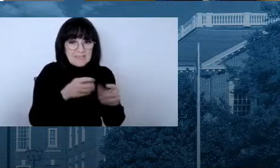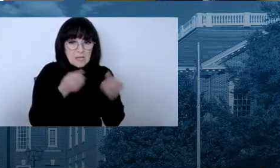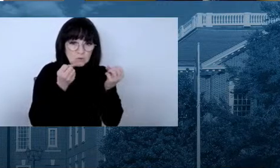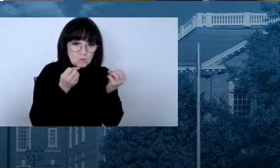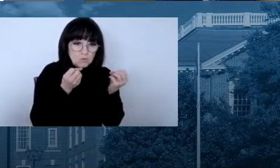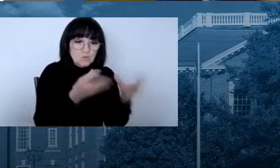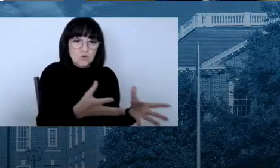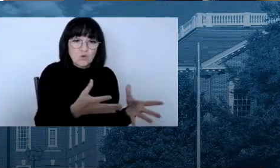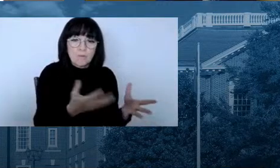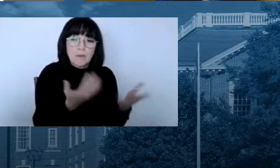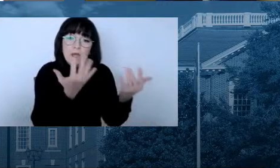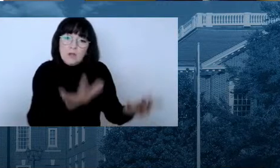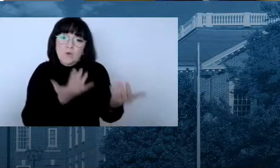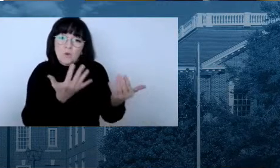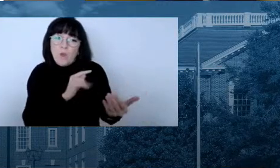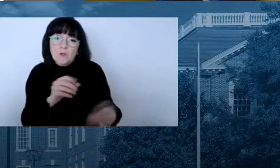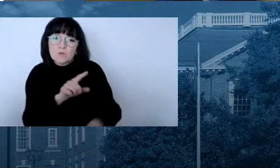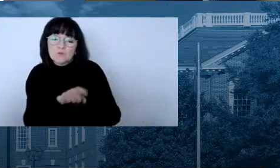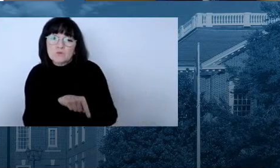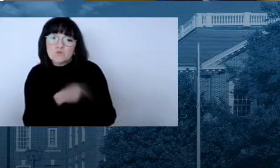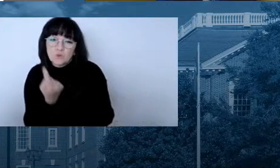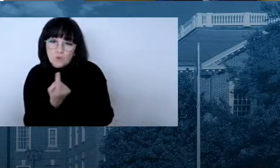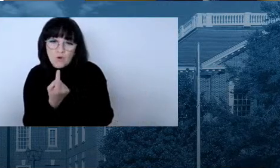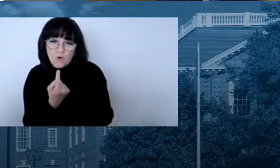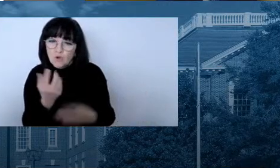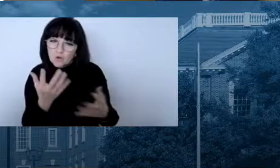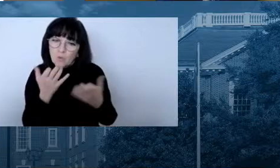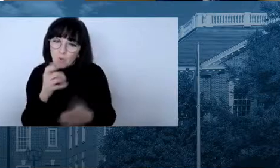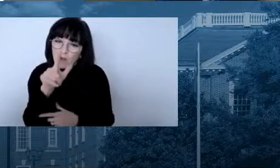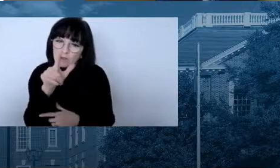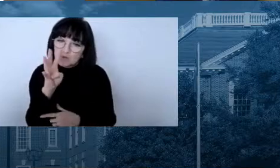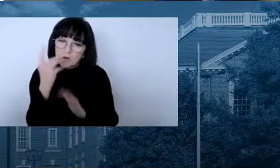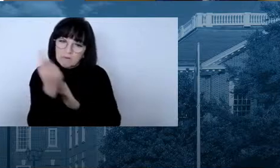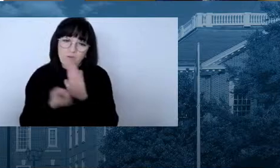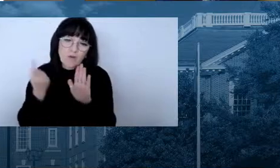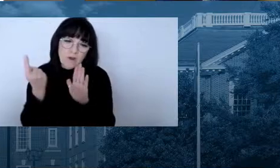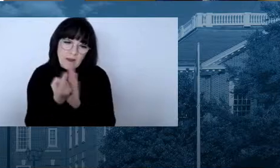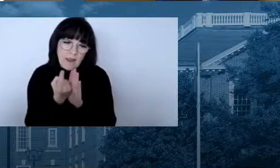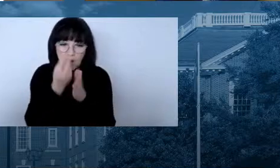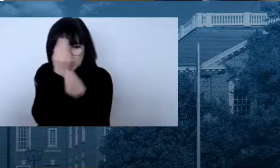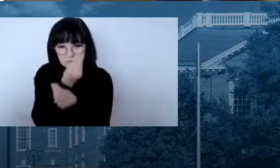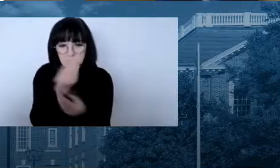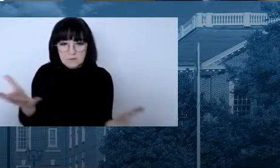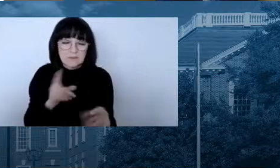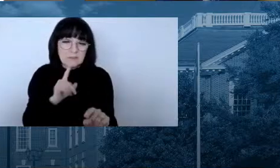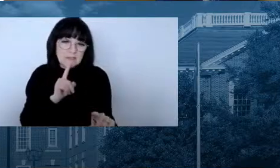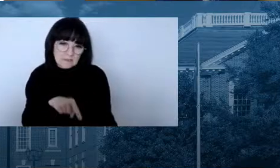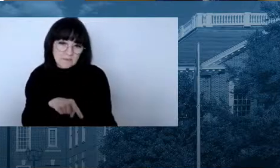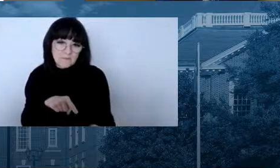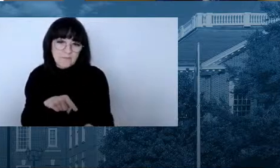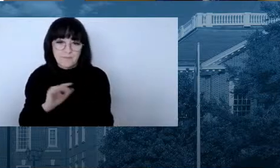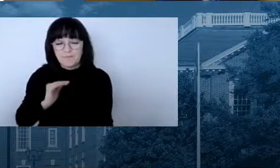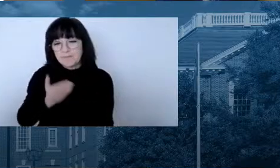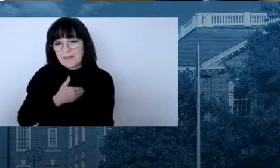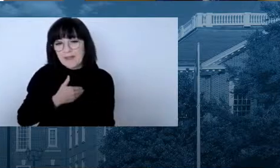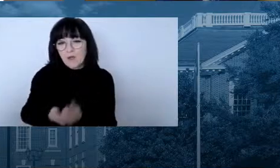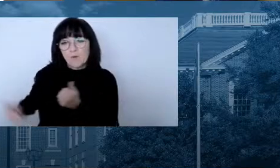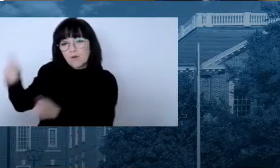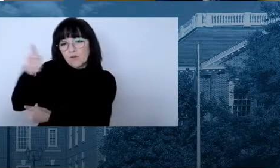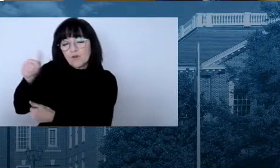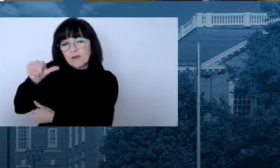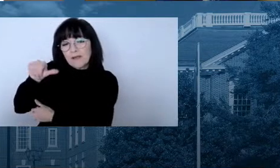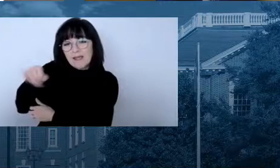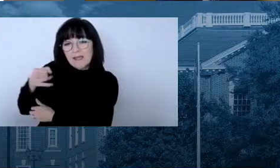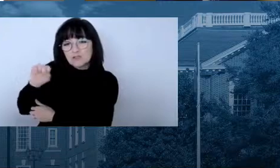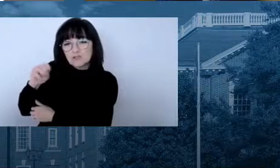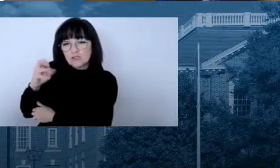to keep our results coming back in about 24 hours. AJ Shaw, who's our testing guru, working with